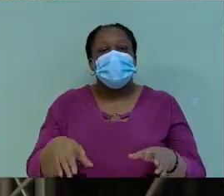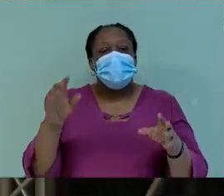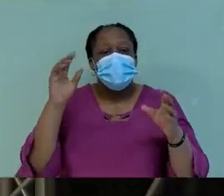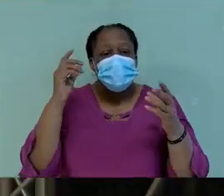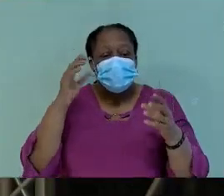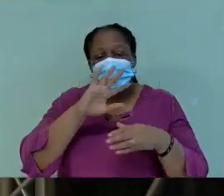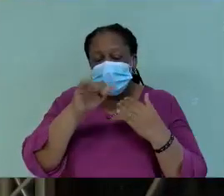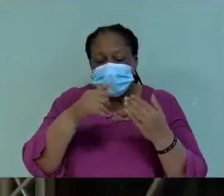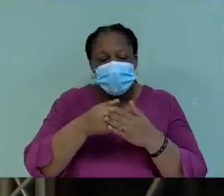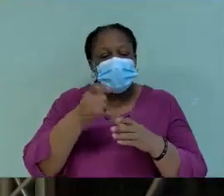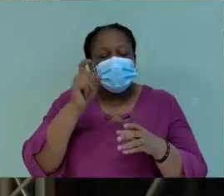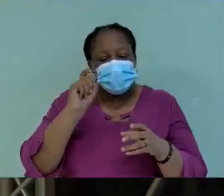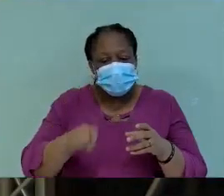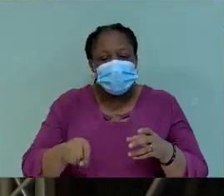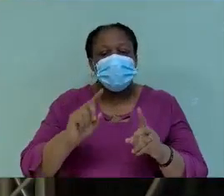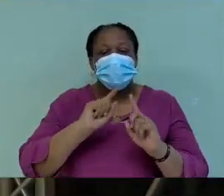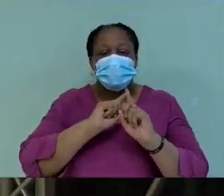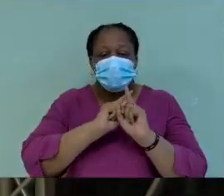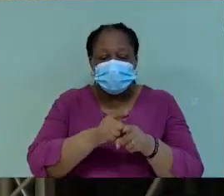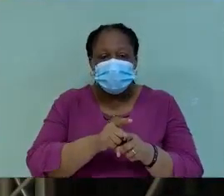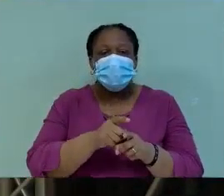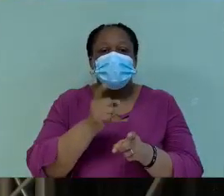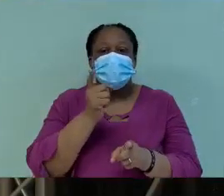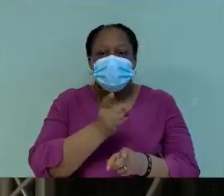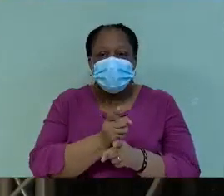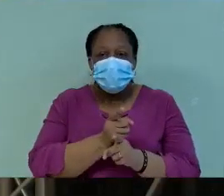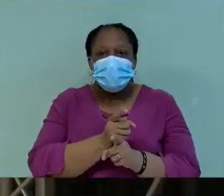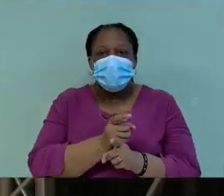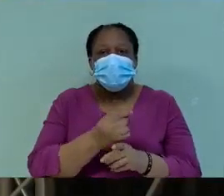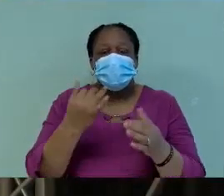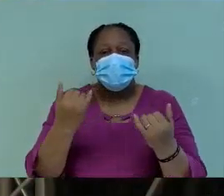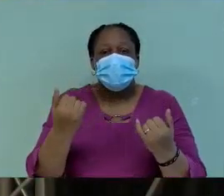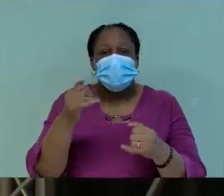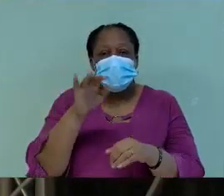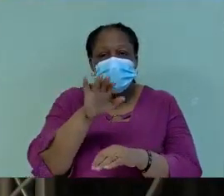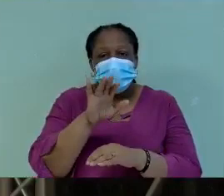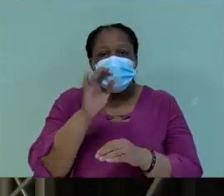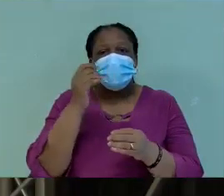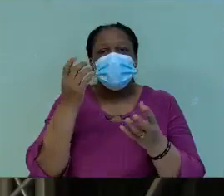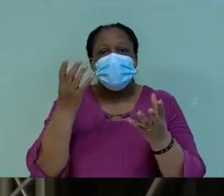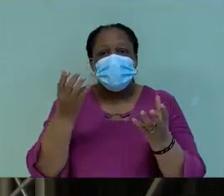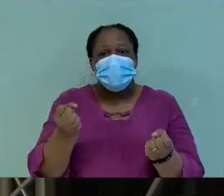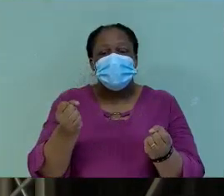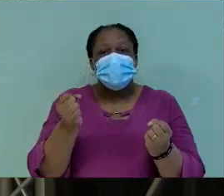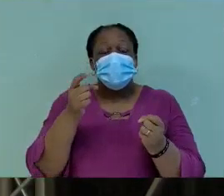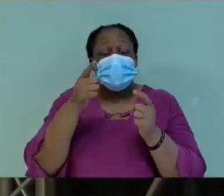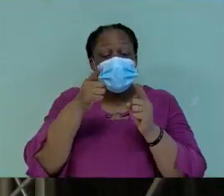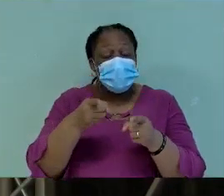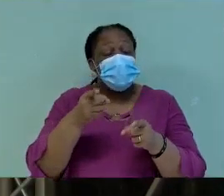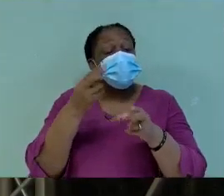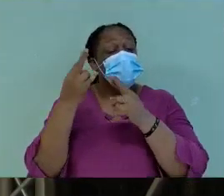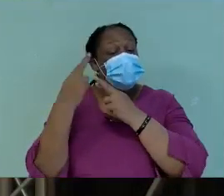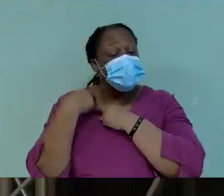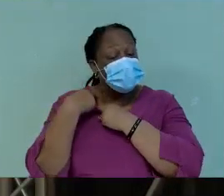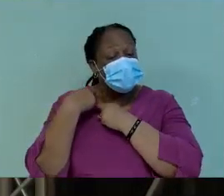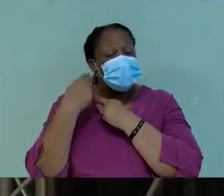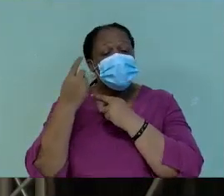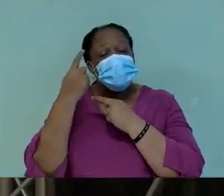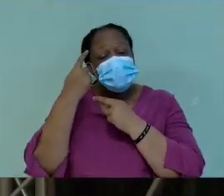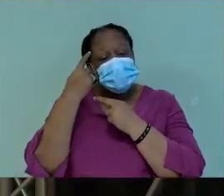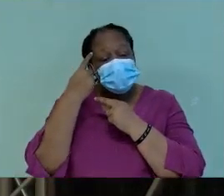an all-of-society response. This afternoon, I want to remind you of your role and